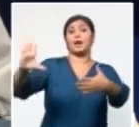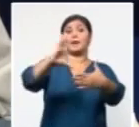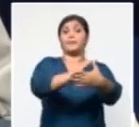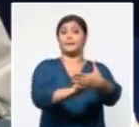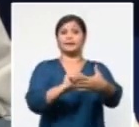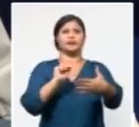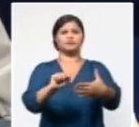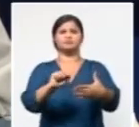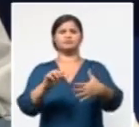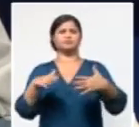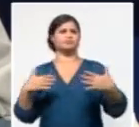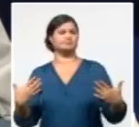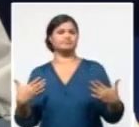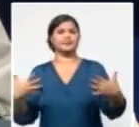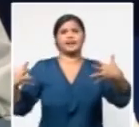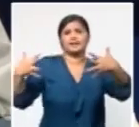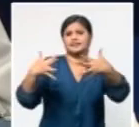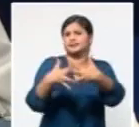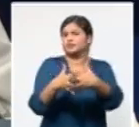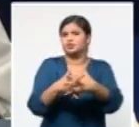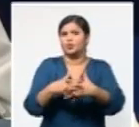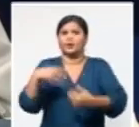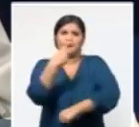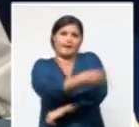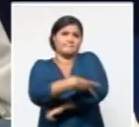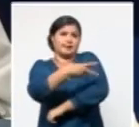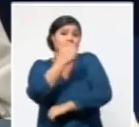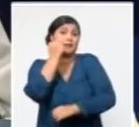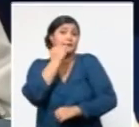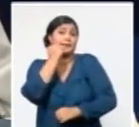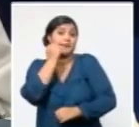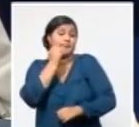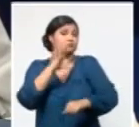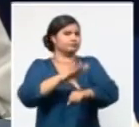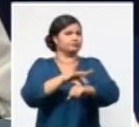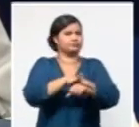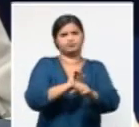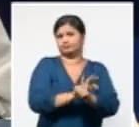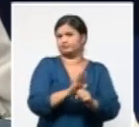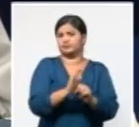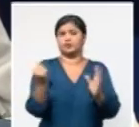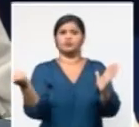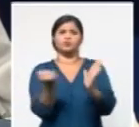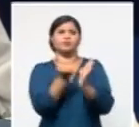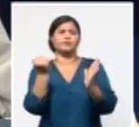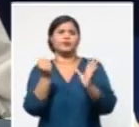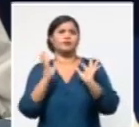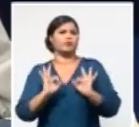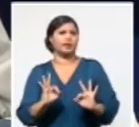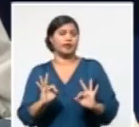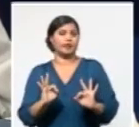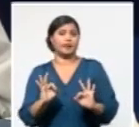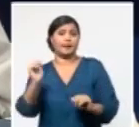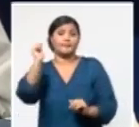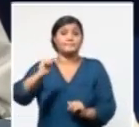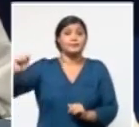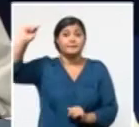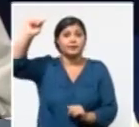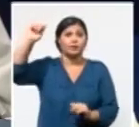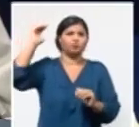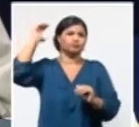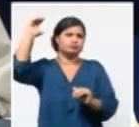the list of countries with the most confirmed cases, the United States